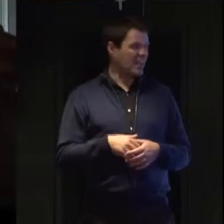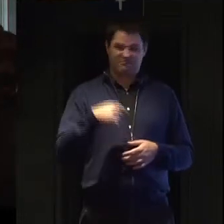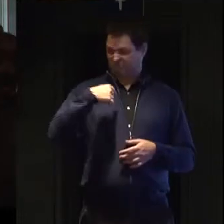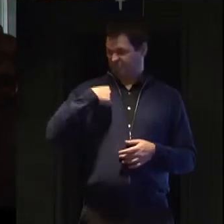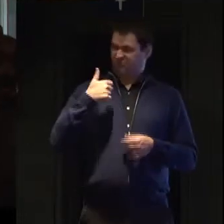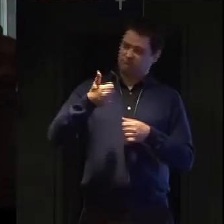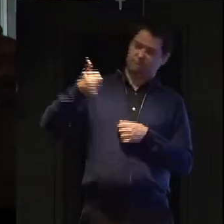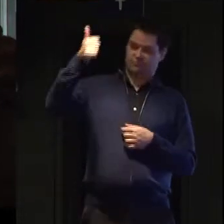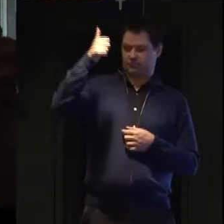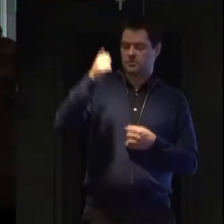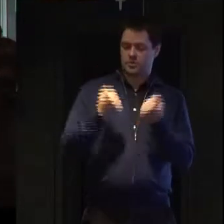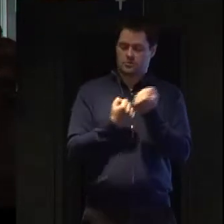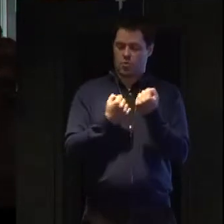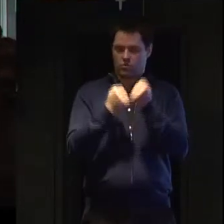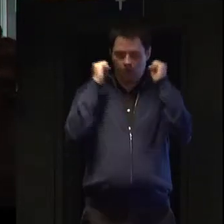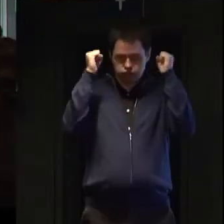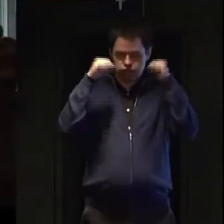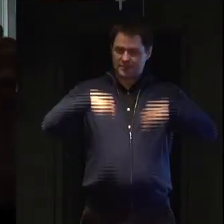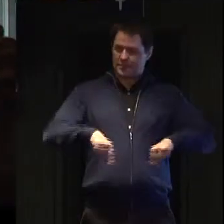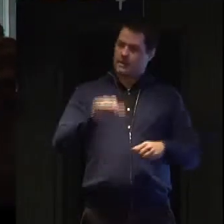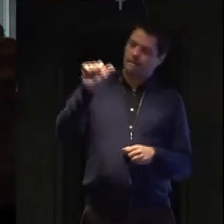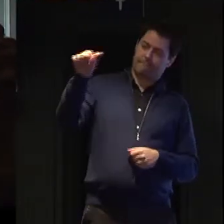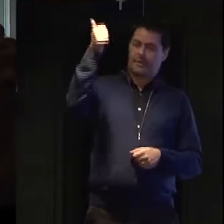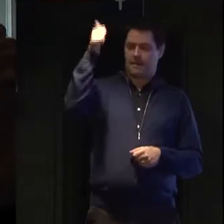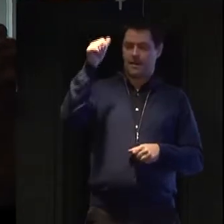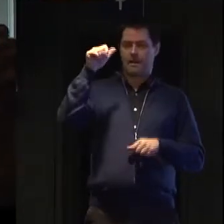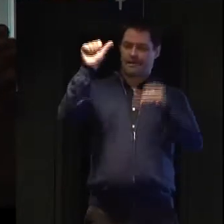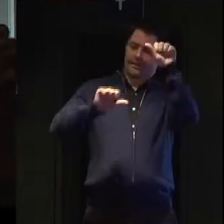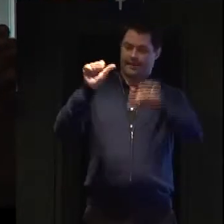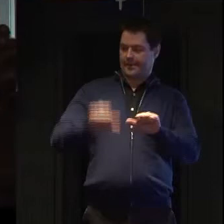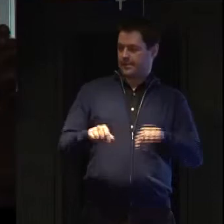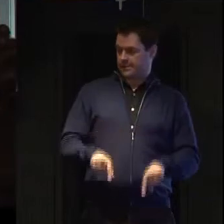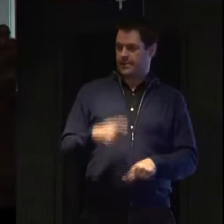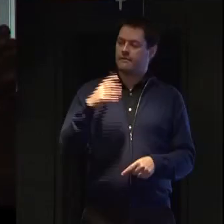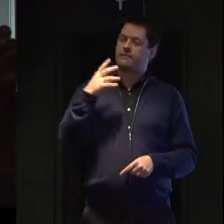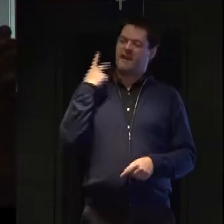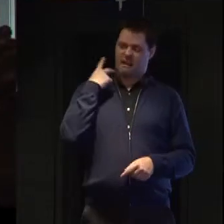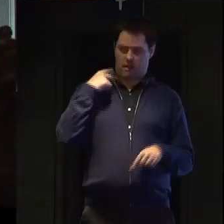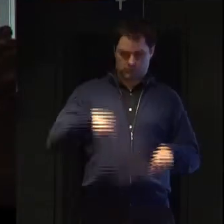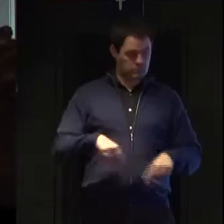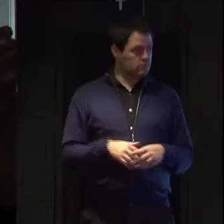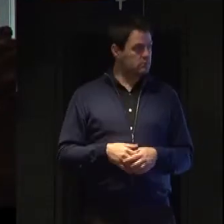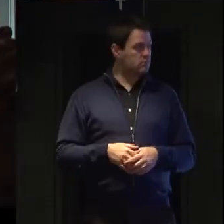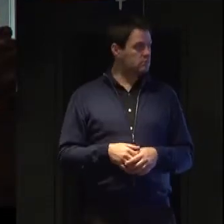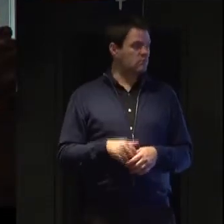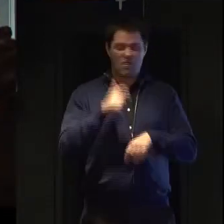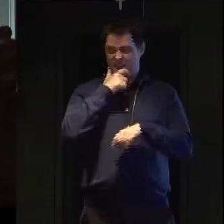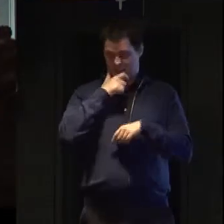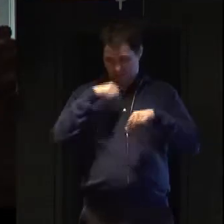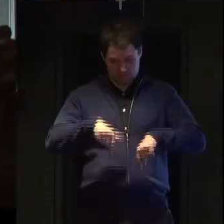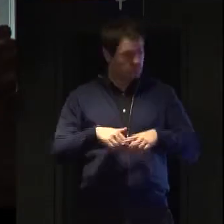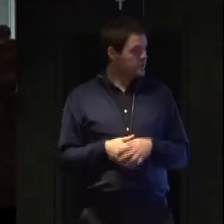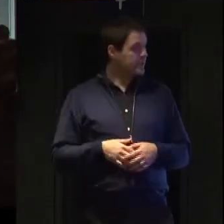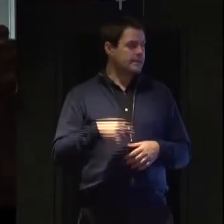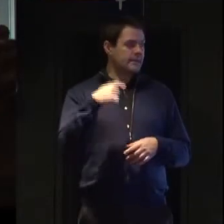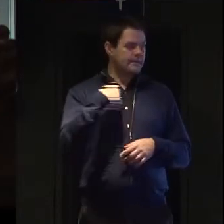I'm head of supporter services at the Premier League, and that means that we provide a support service both to clubs and to fans. As Joyce said, I